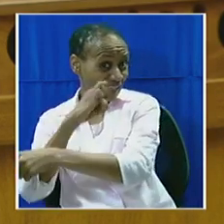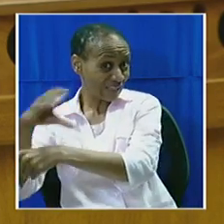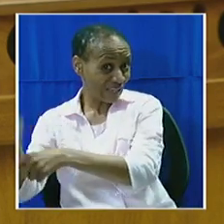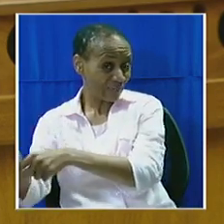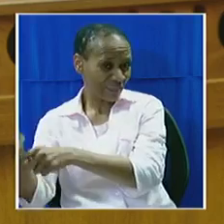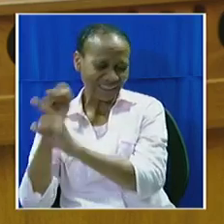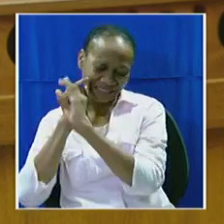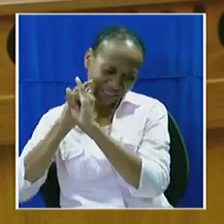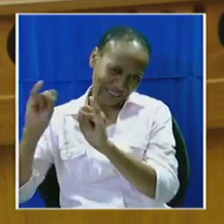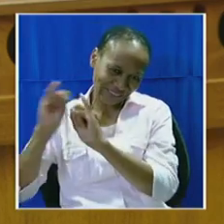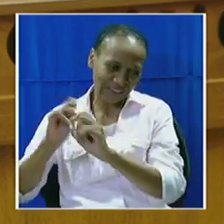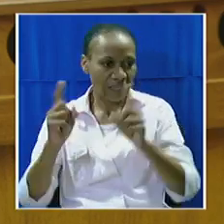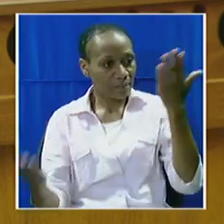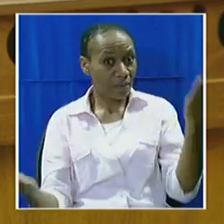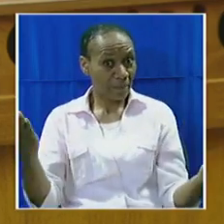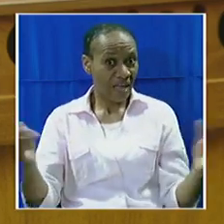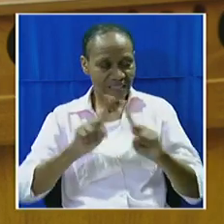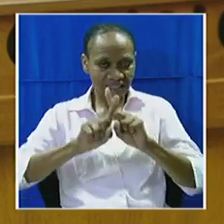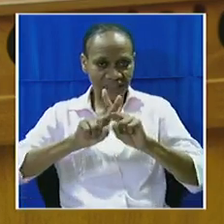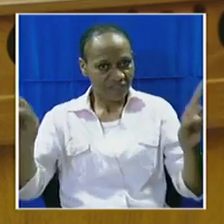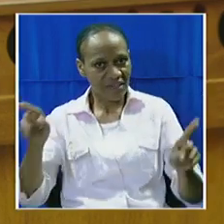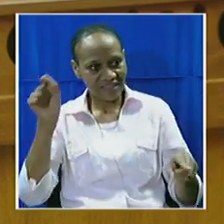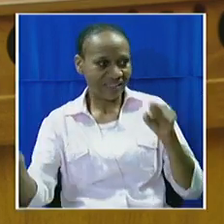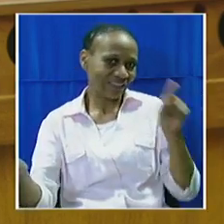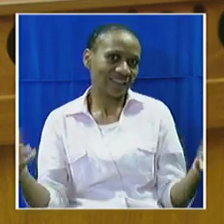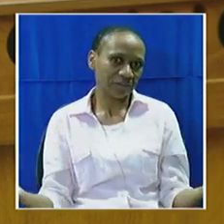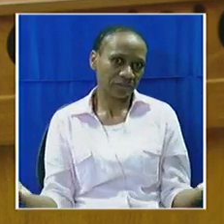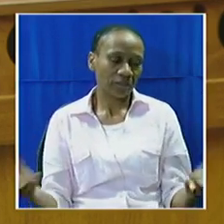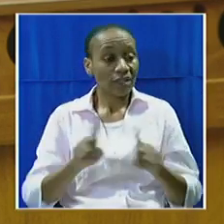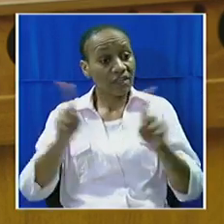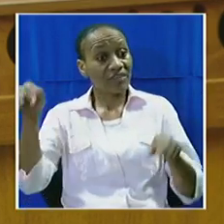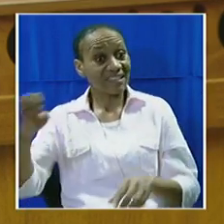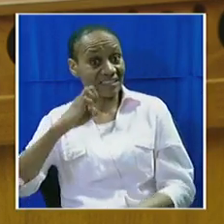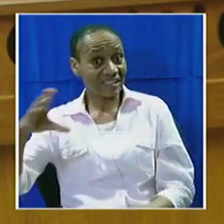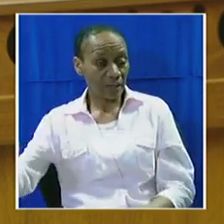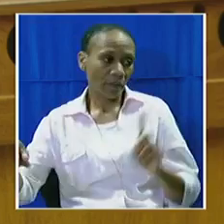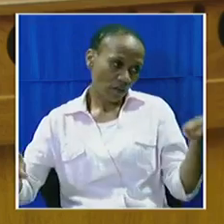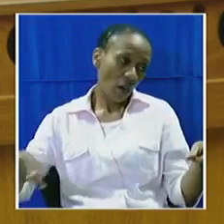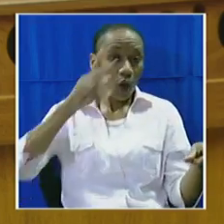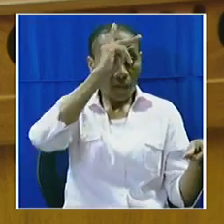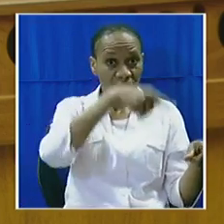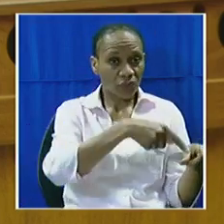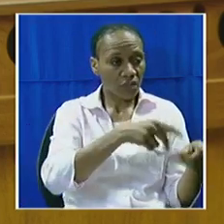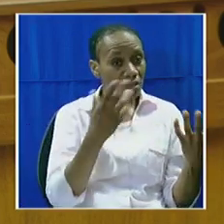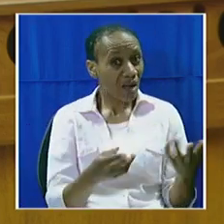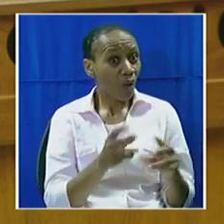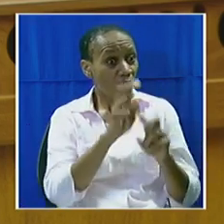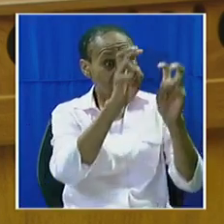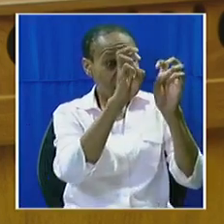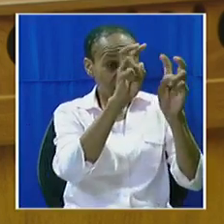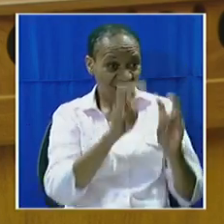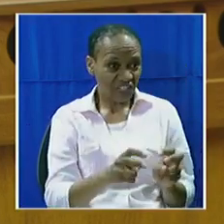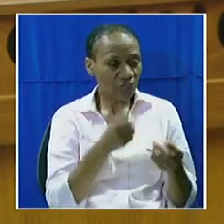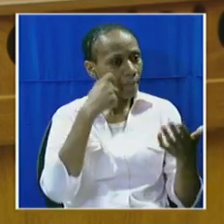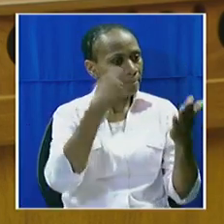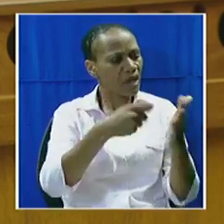are completely different in nature and extent. Unlike Makana, Tshwane has no arrear Eskom debt. It has